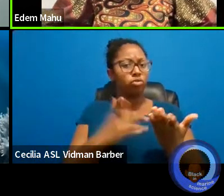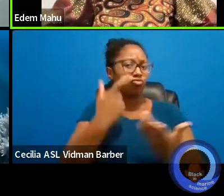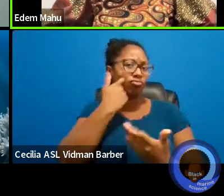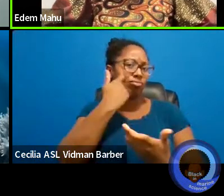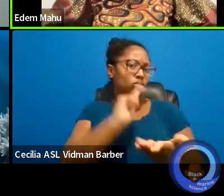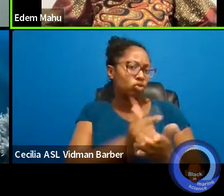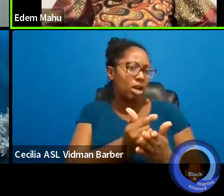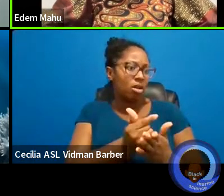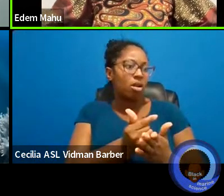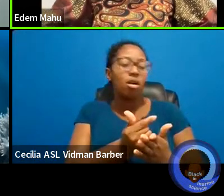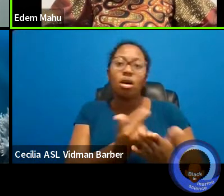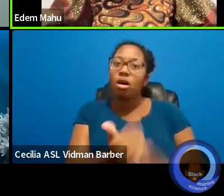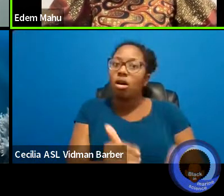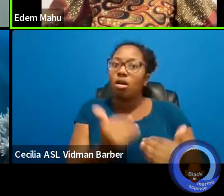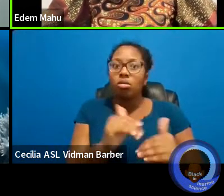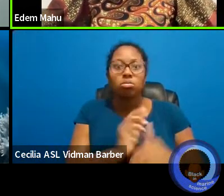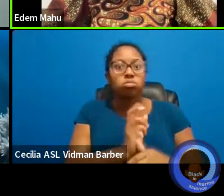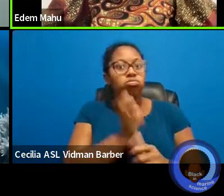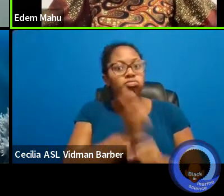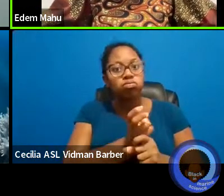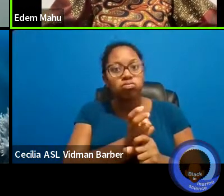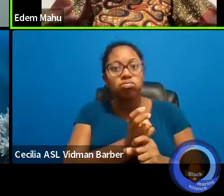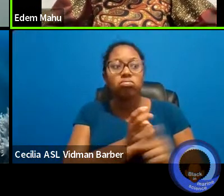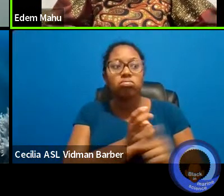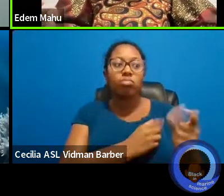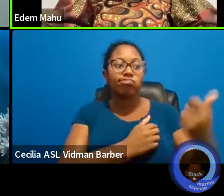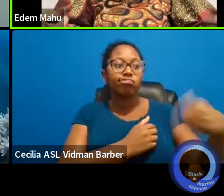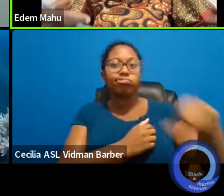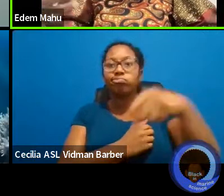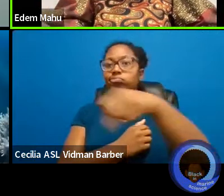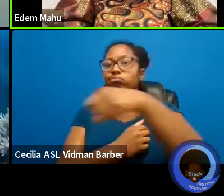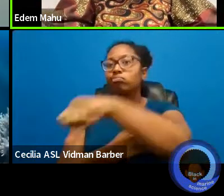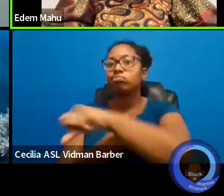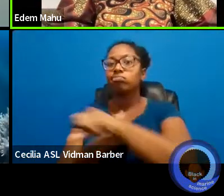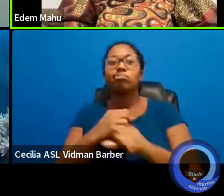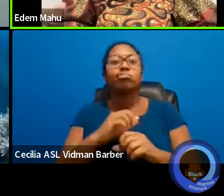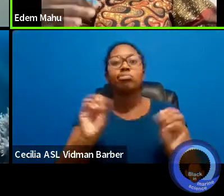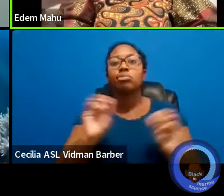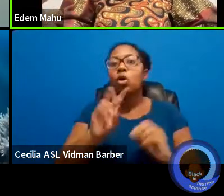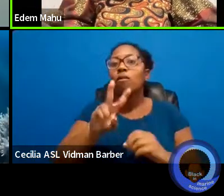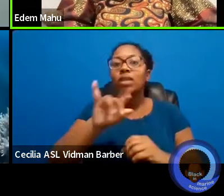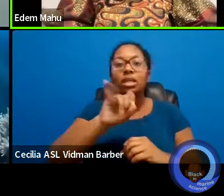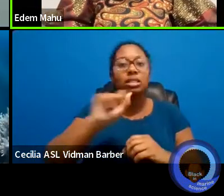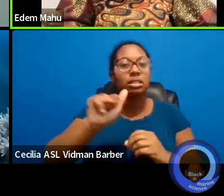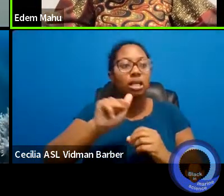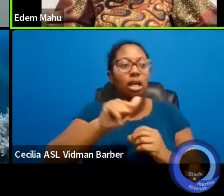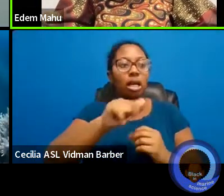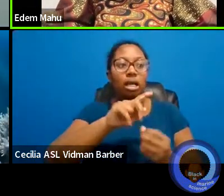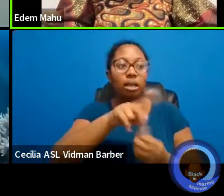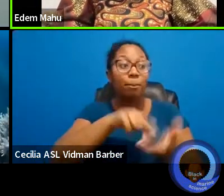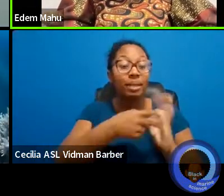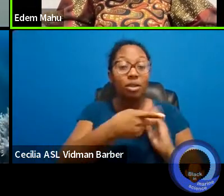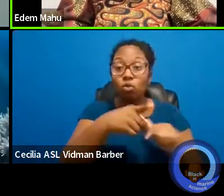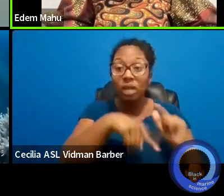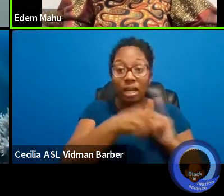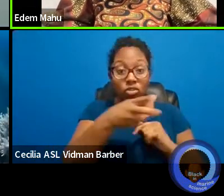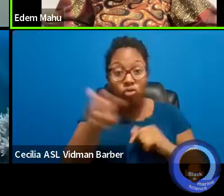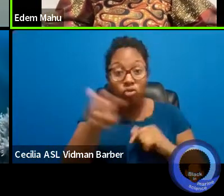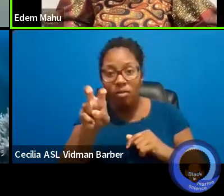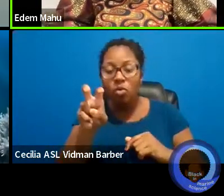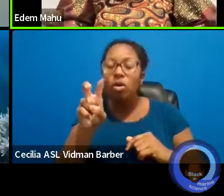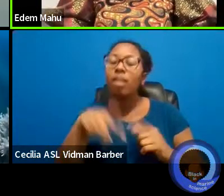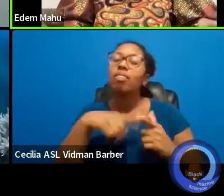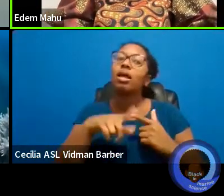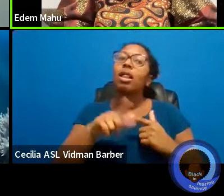very difficult. They refuse you visas, you can't travel. But when you build, and then you build your travel history, and then